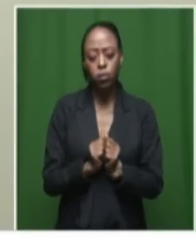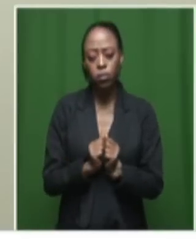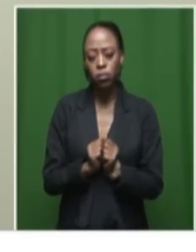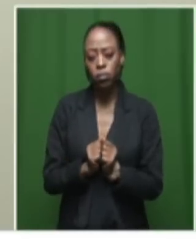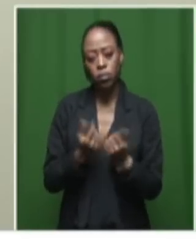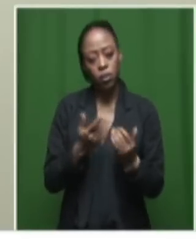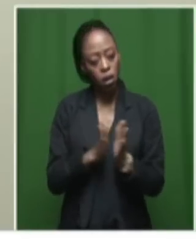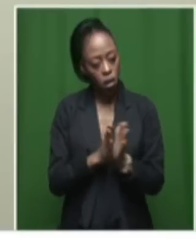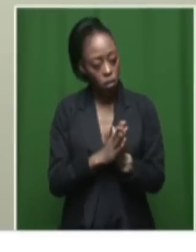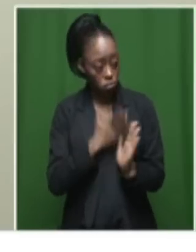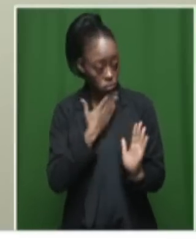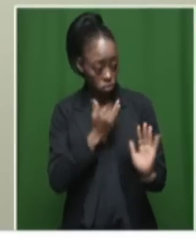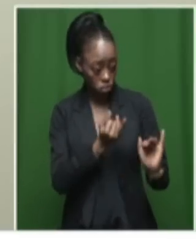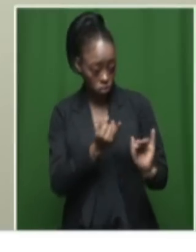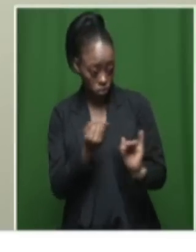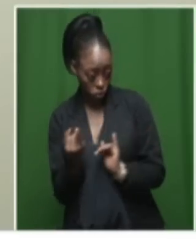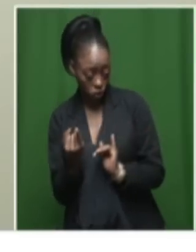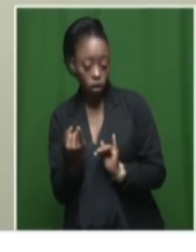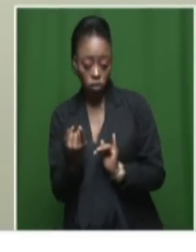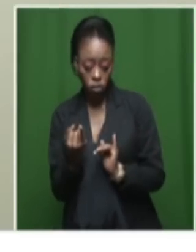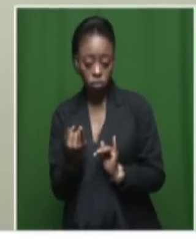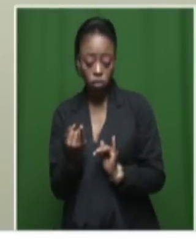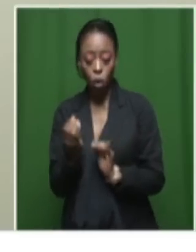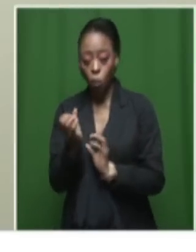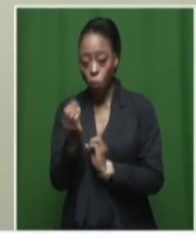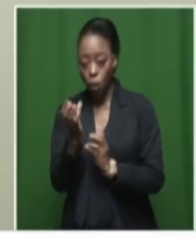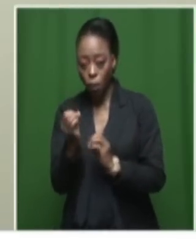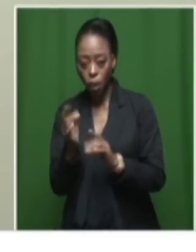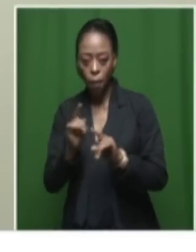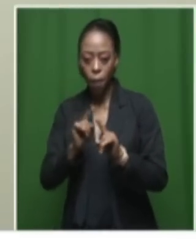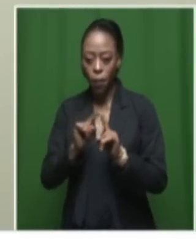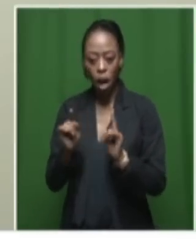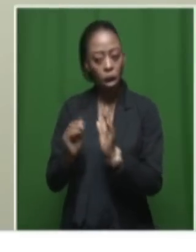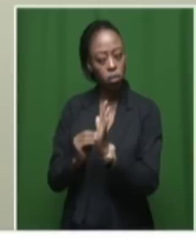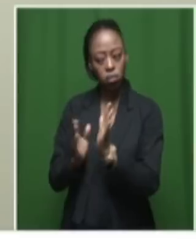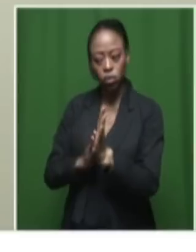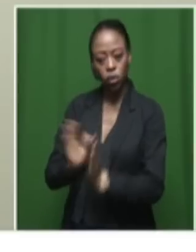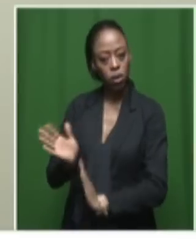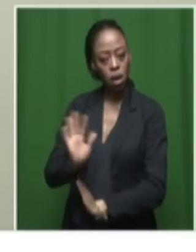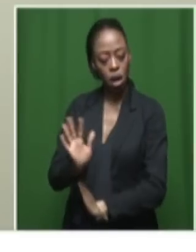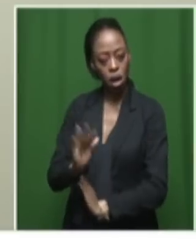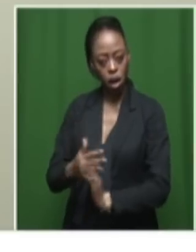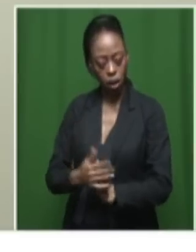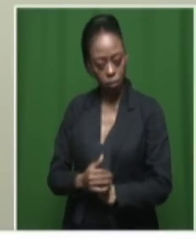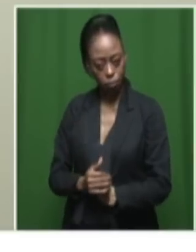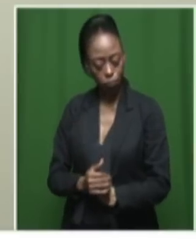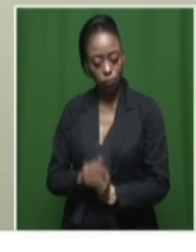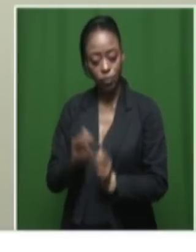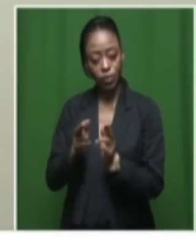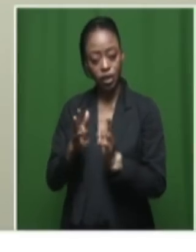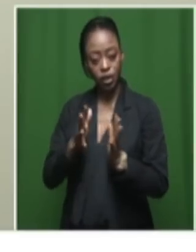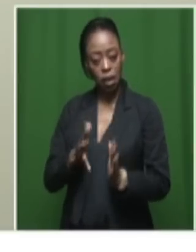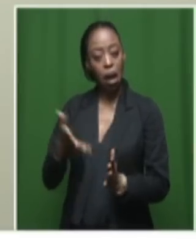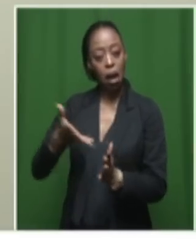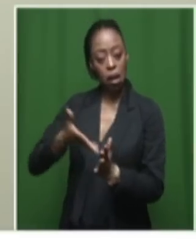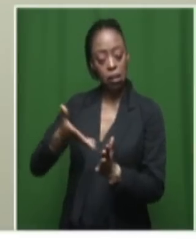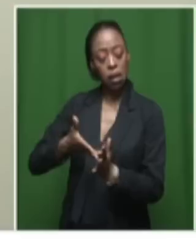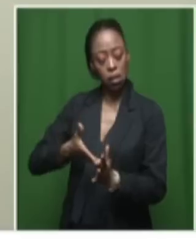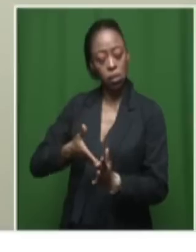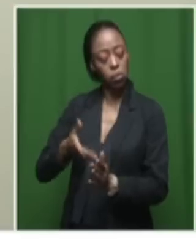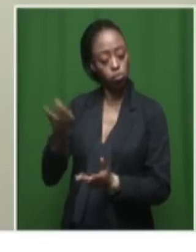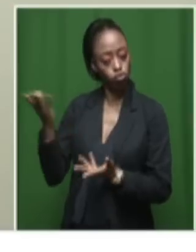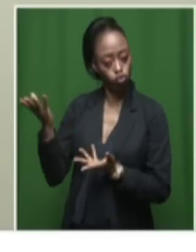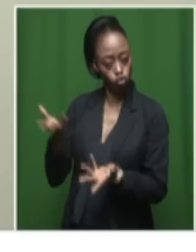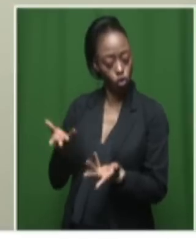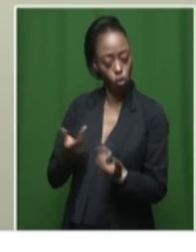this, what she called on the rocks and off the record briefing, which she said all the editors attended, she said.